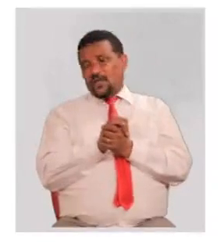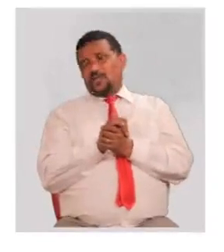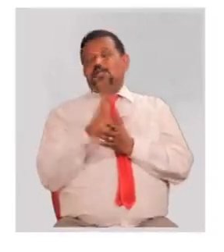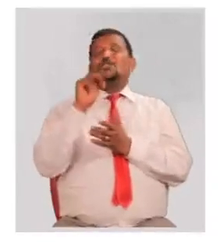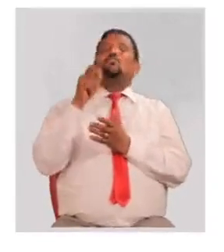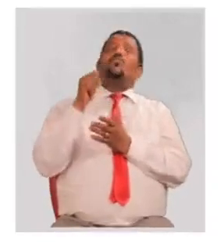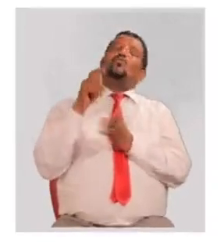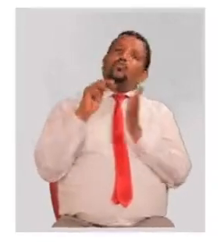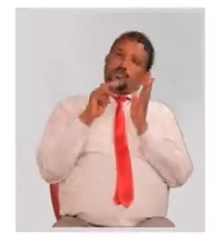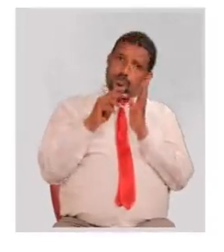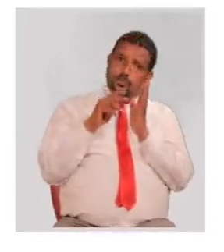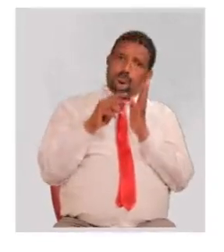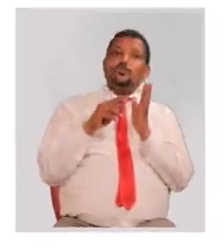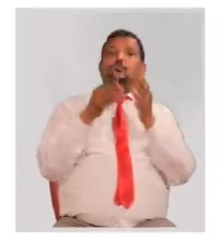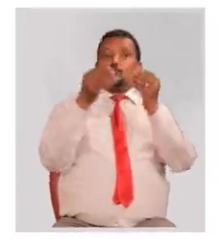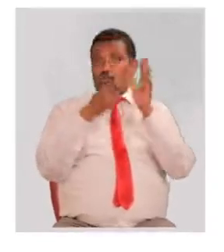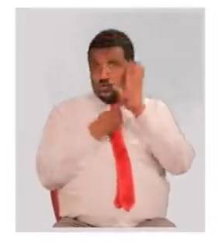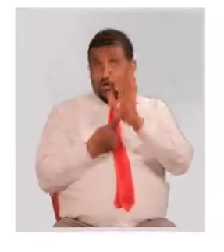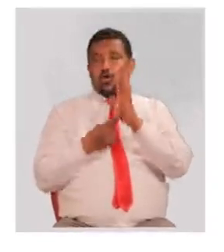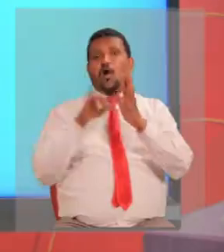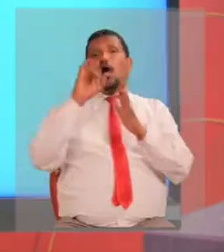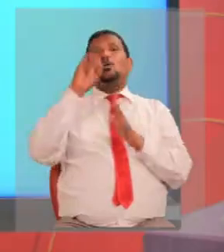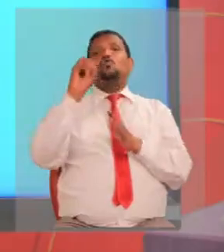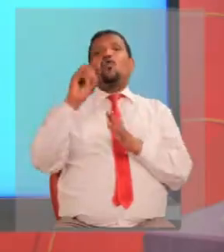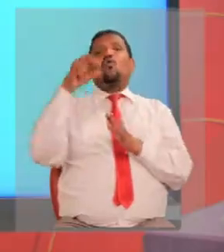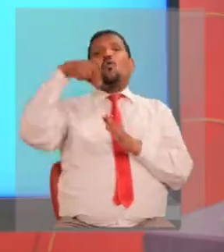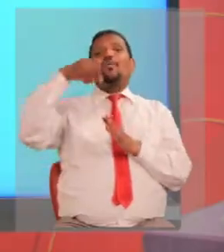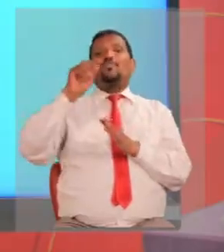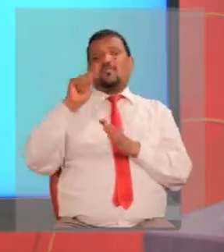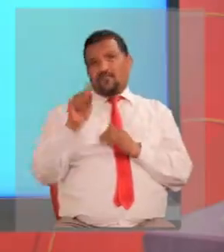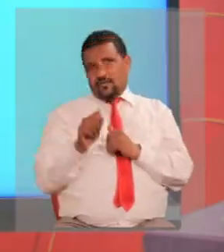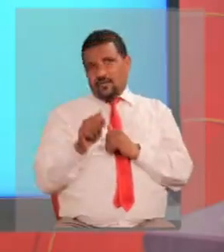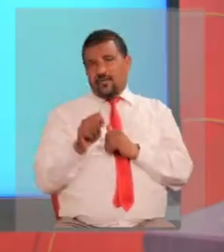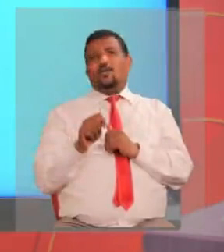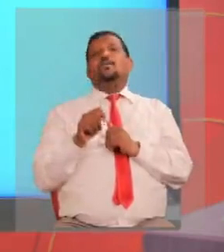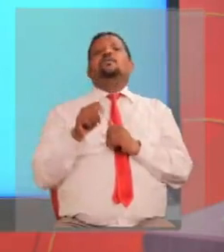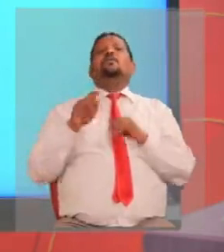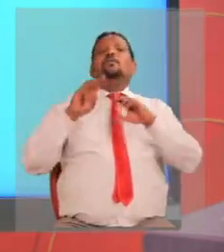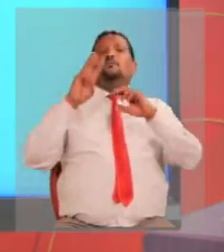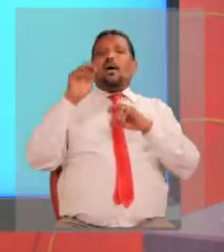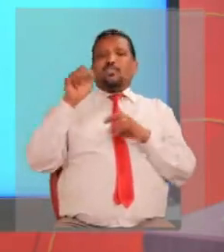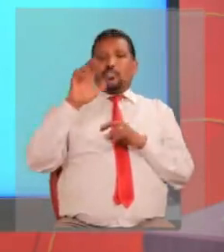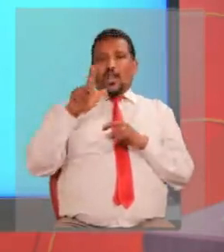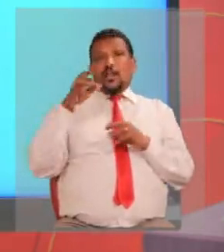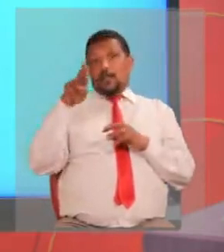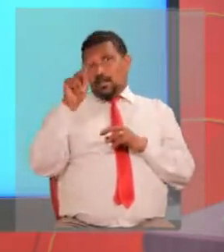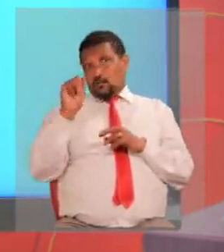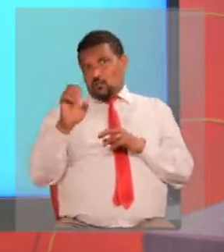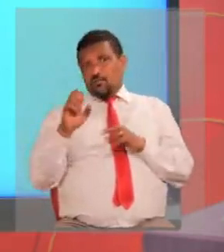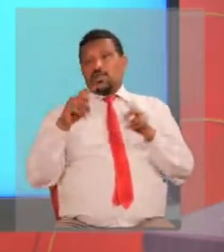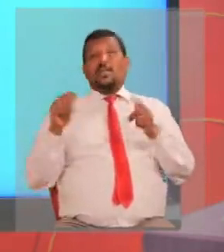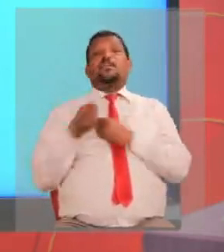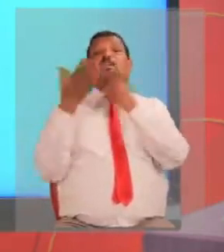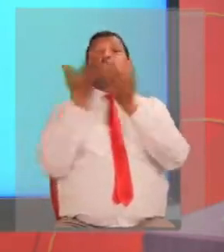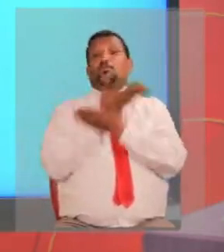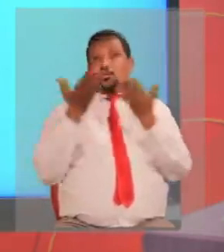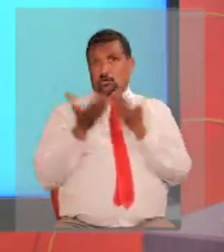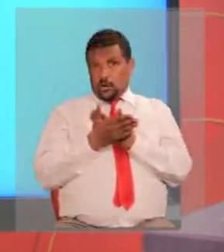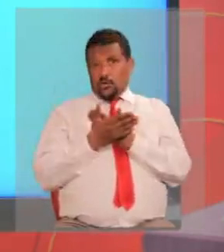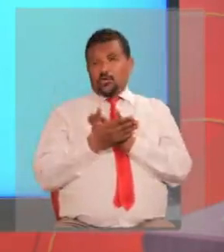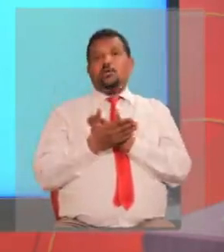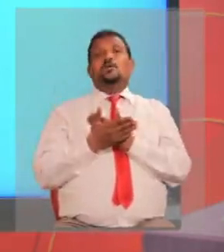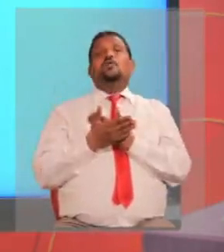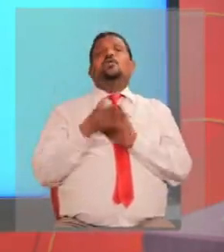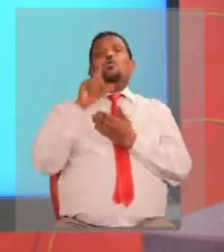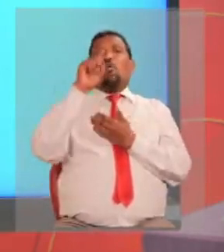that we built to show you the isoquants, the marginal rate of technical substitution is the rate by which one variable input